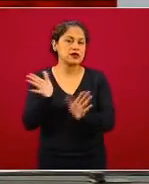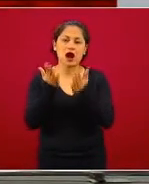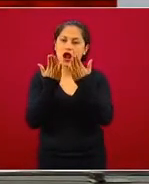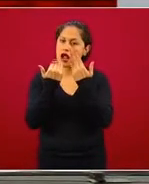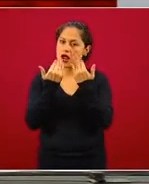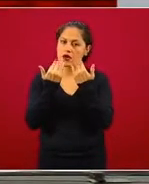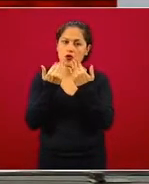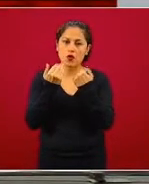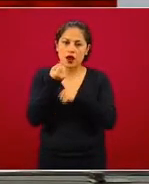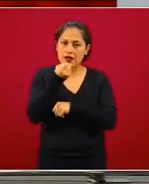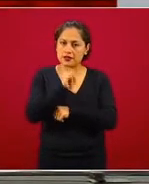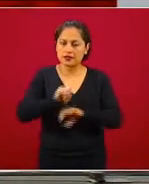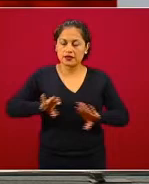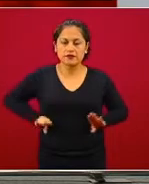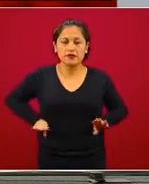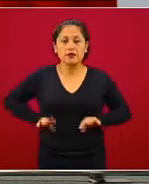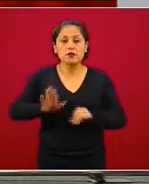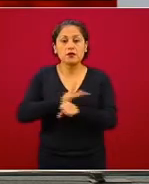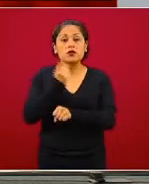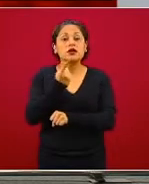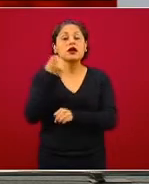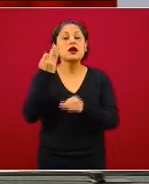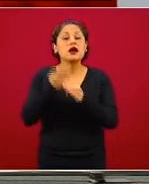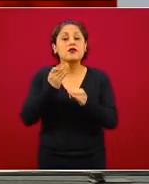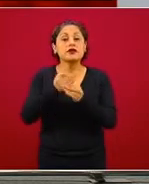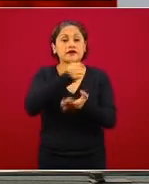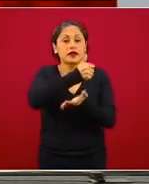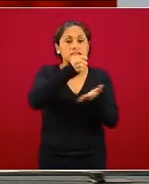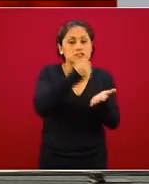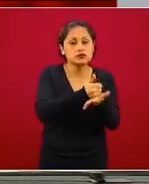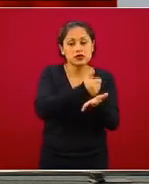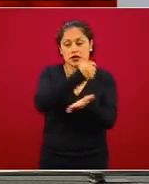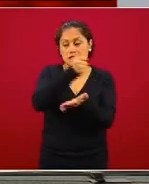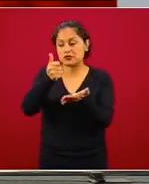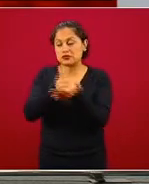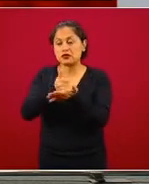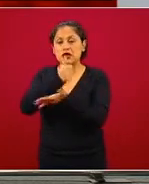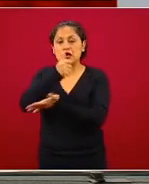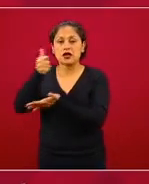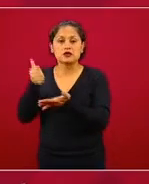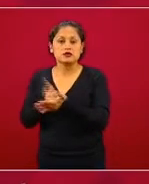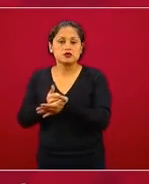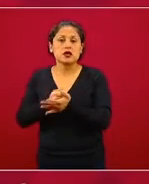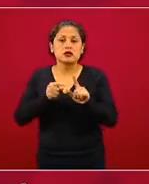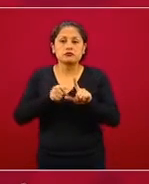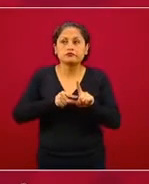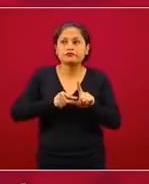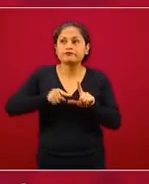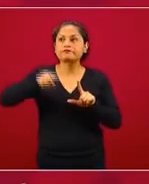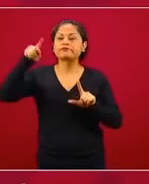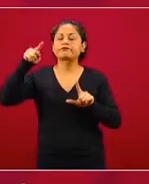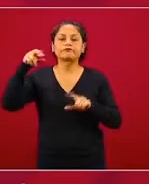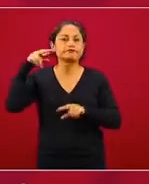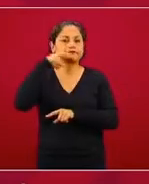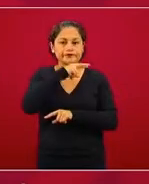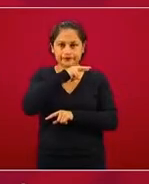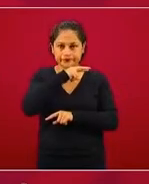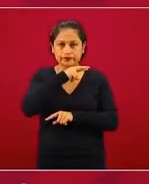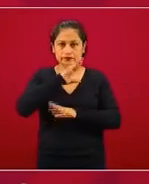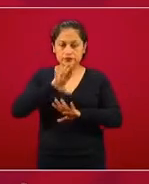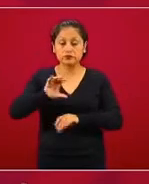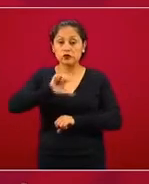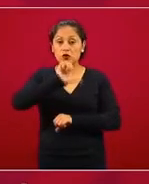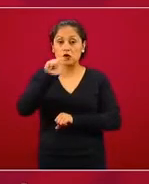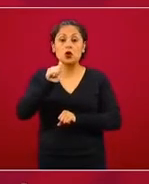ocurriendo ability, ciudad their por ciudad capacity to esta recognize state rápida by state crecimiento de or la curva city by epidémica. Lo city segundo es la velocidad how de intense